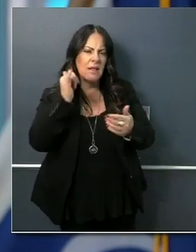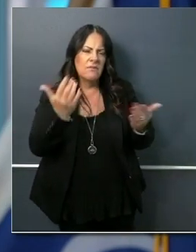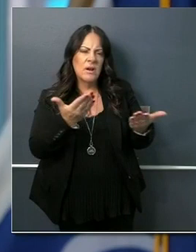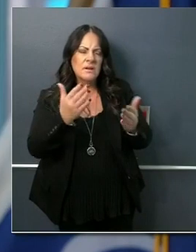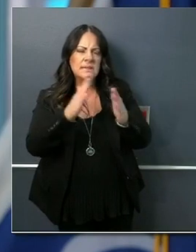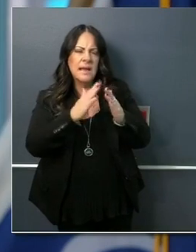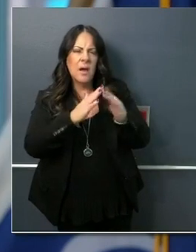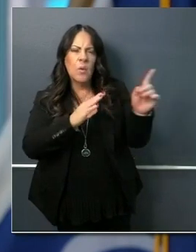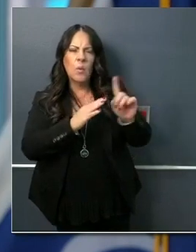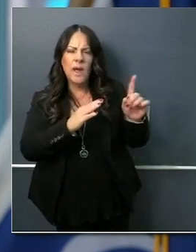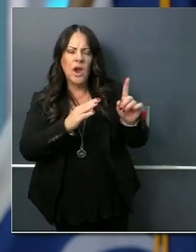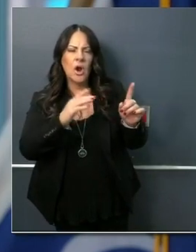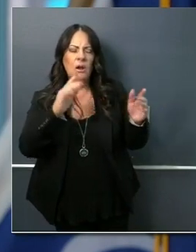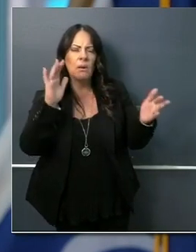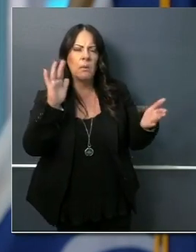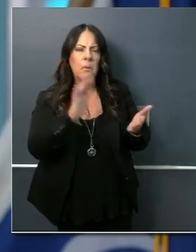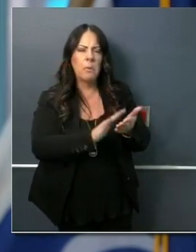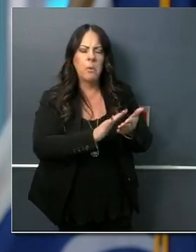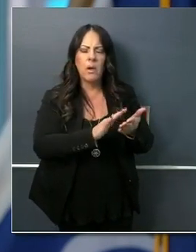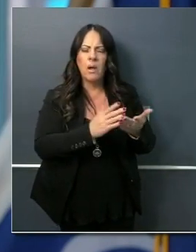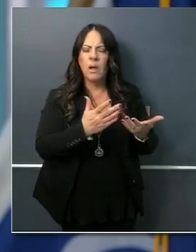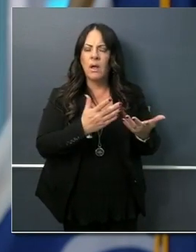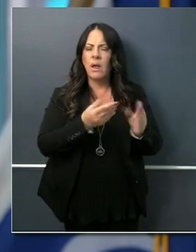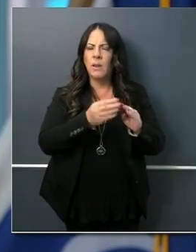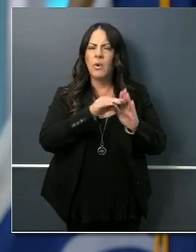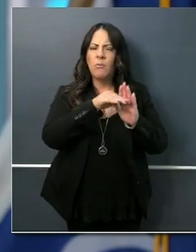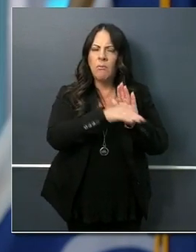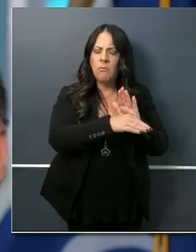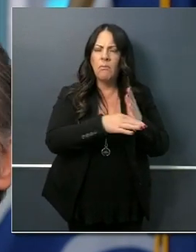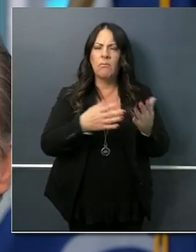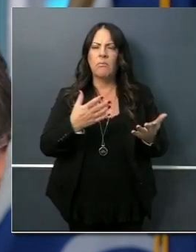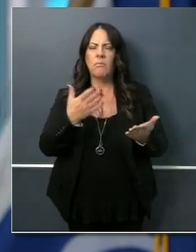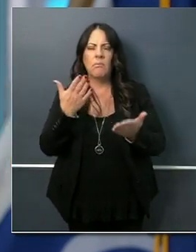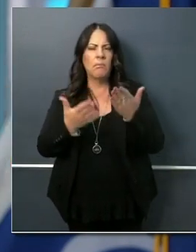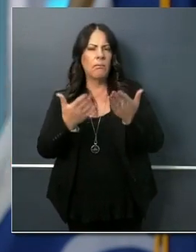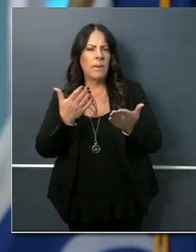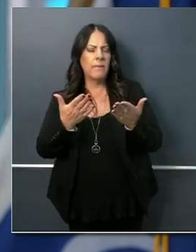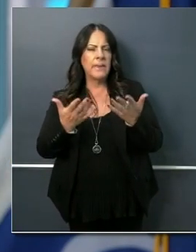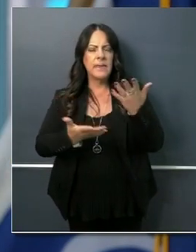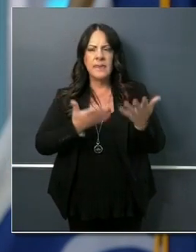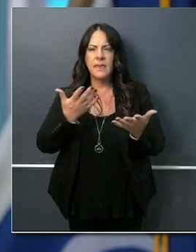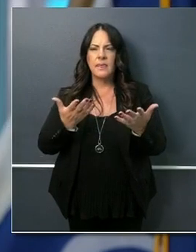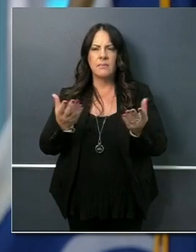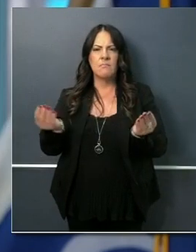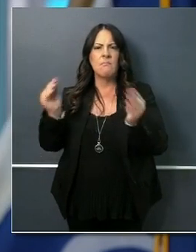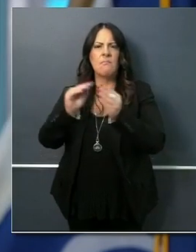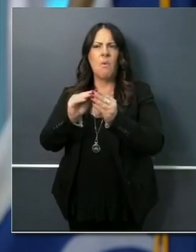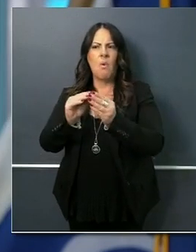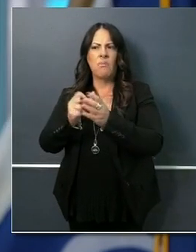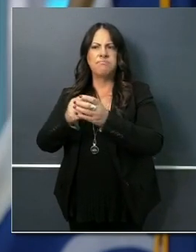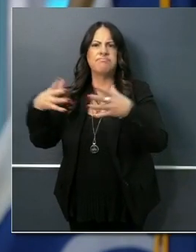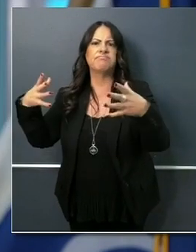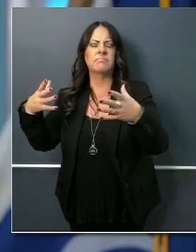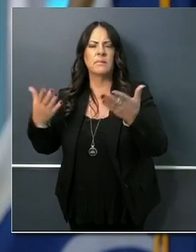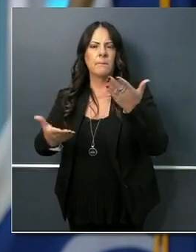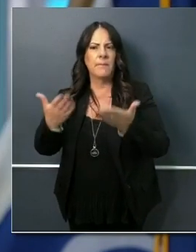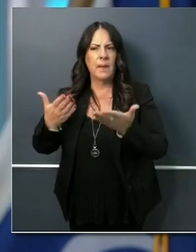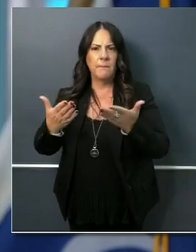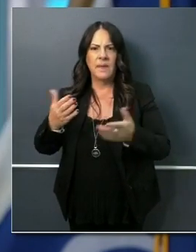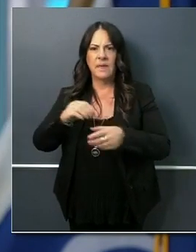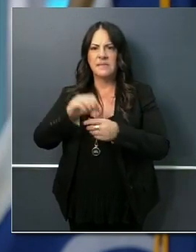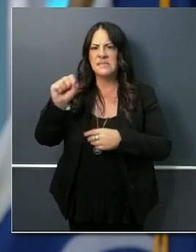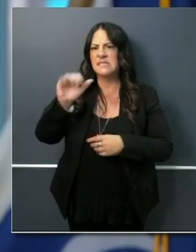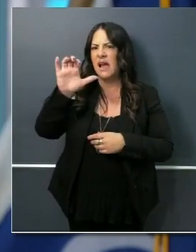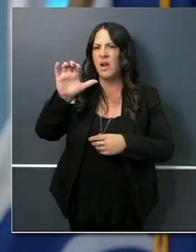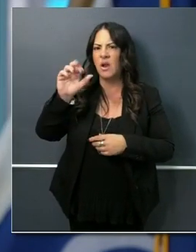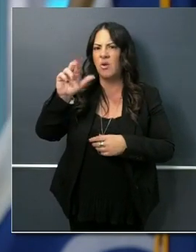the statewide, if you look just at the statewide numbers, it may be masking some areas, such as the Sacramento area, where the number of cases